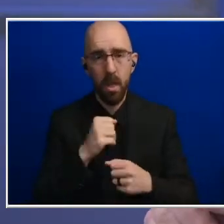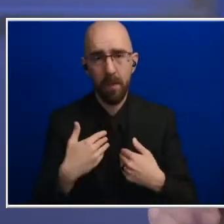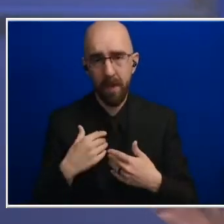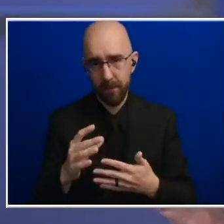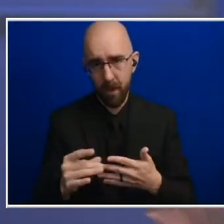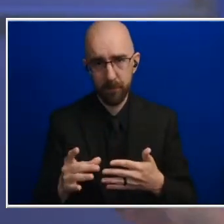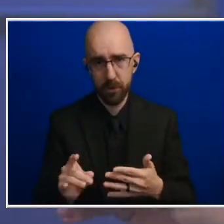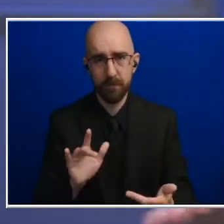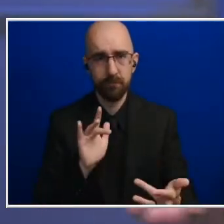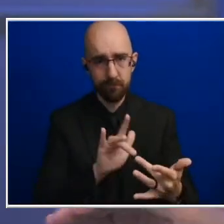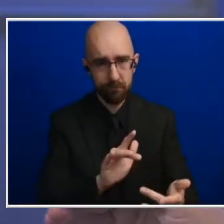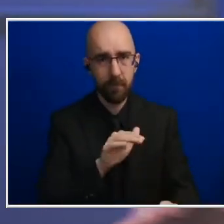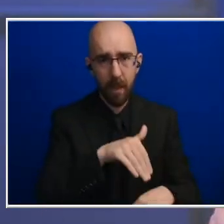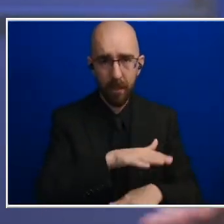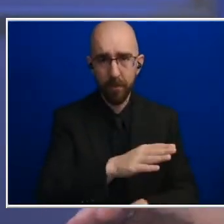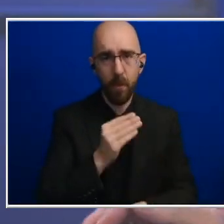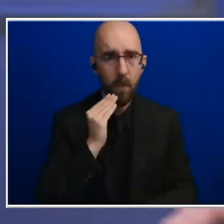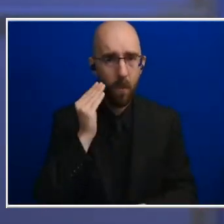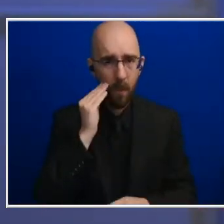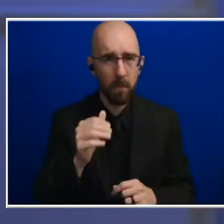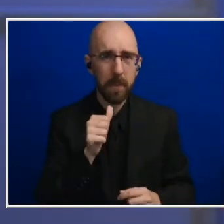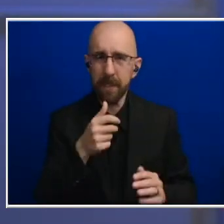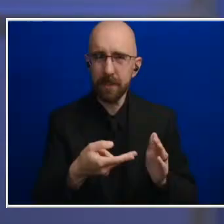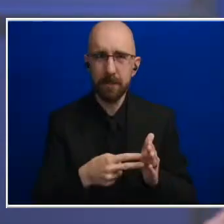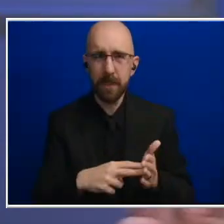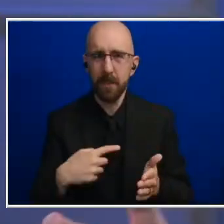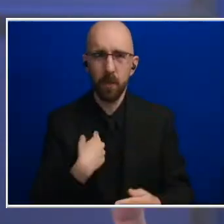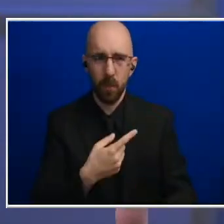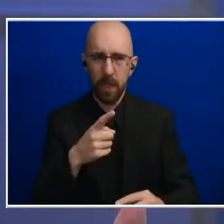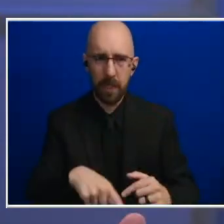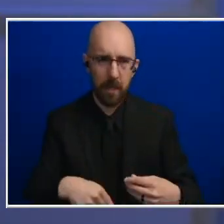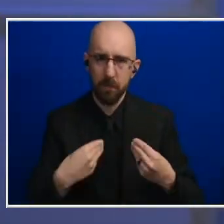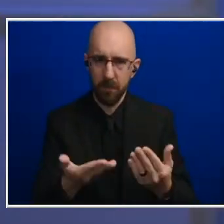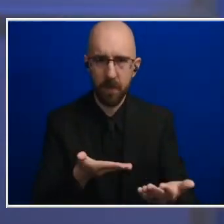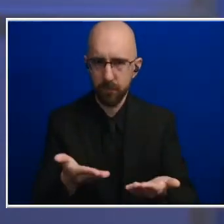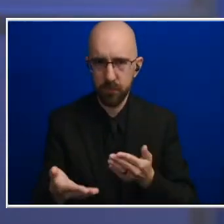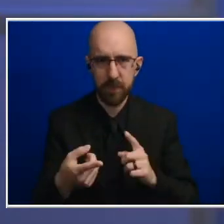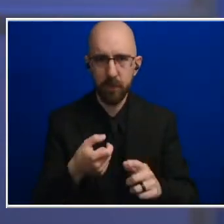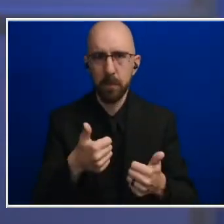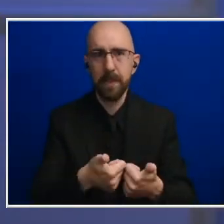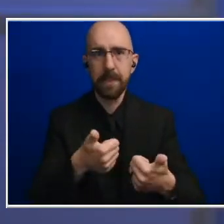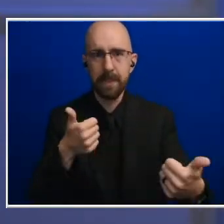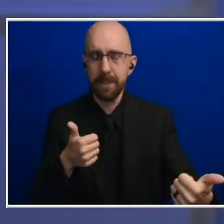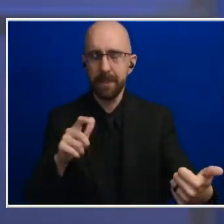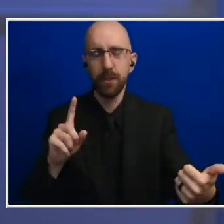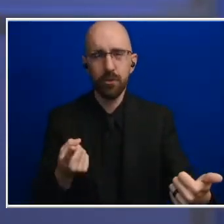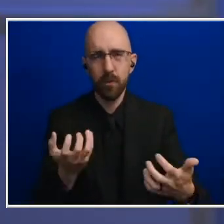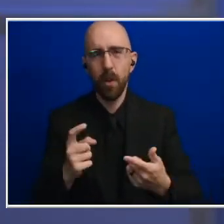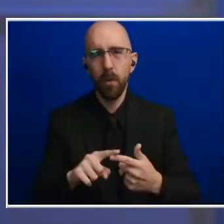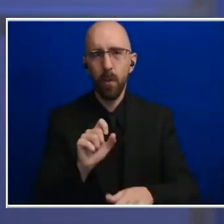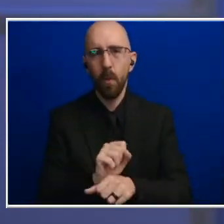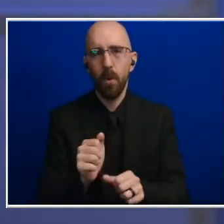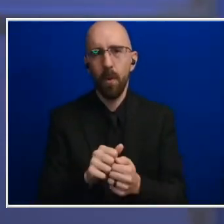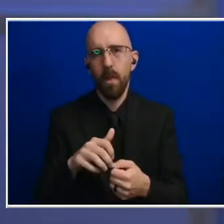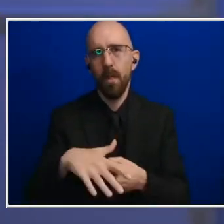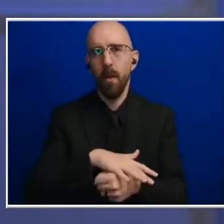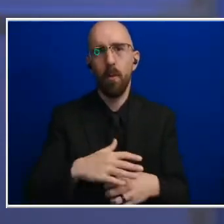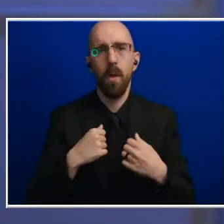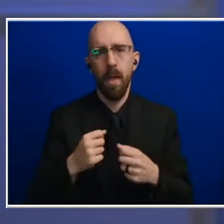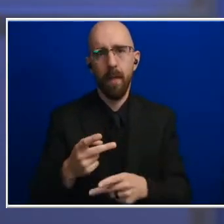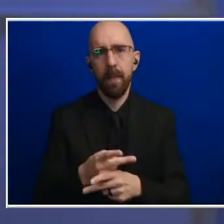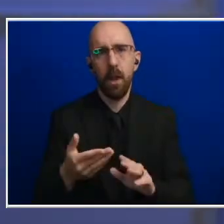home, but it doesn't mean we can't still provide services from a distance. Just we want to work with that local healthcare community. And again,